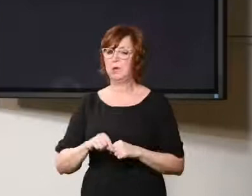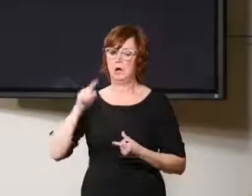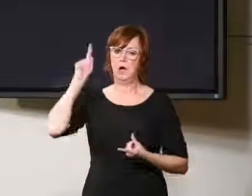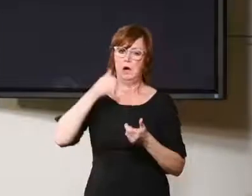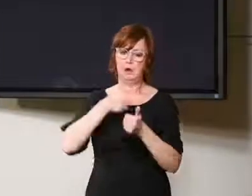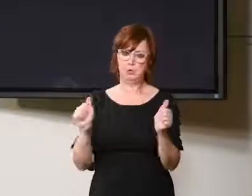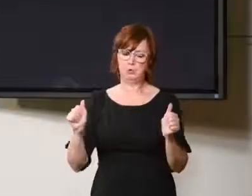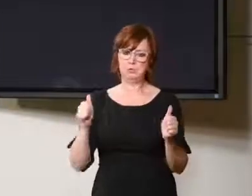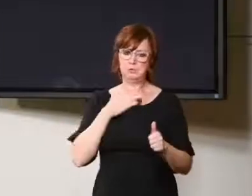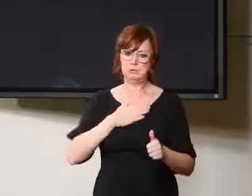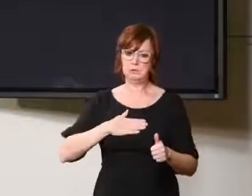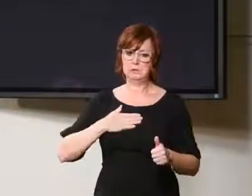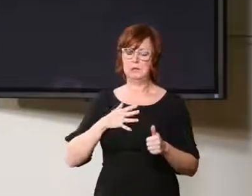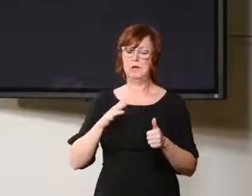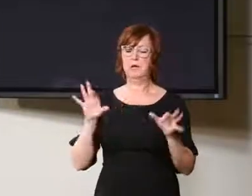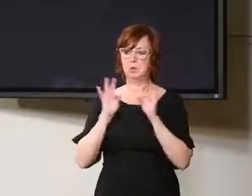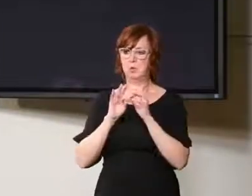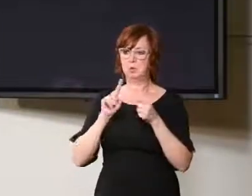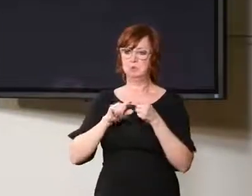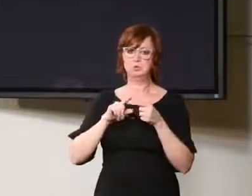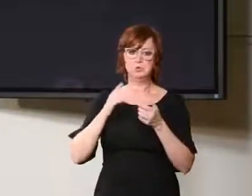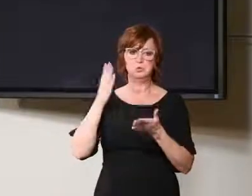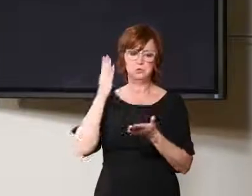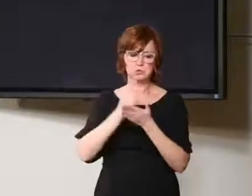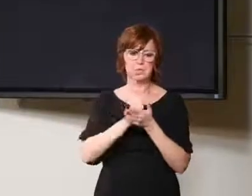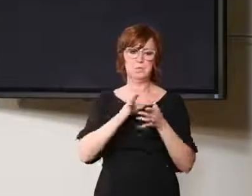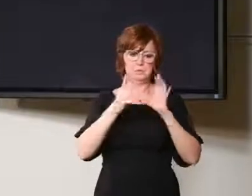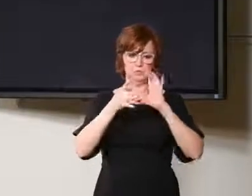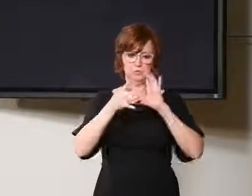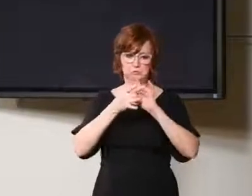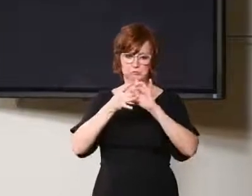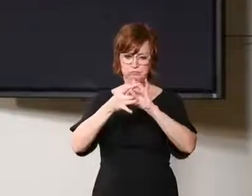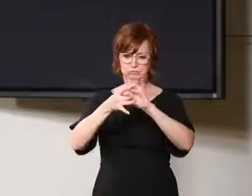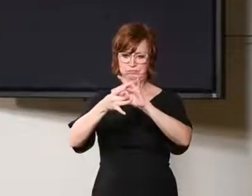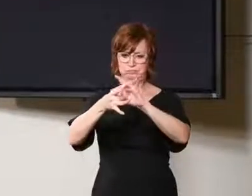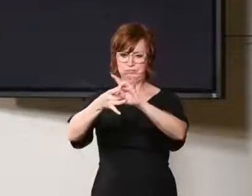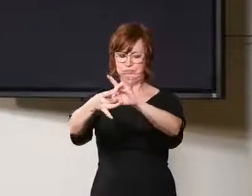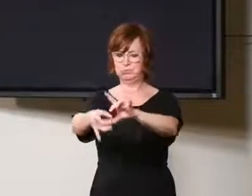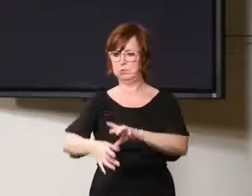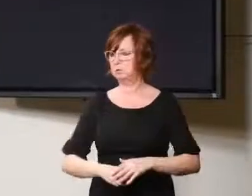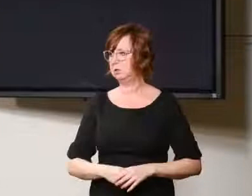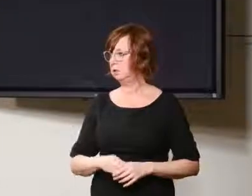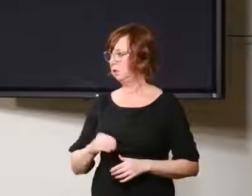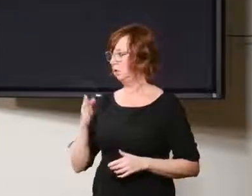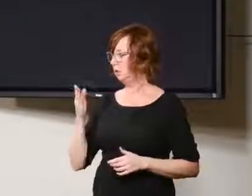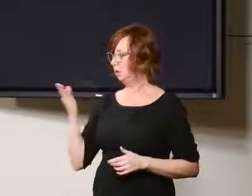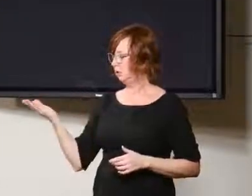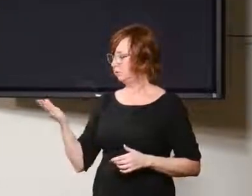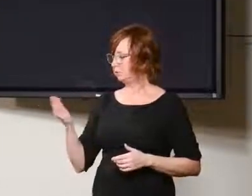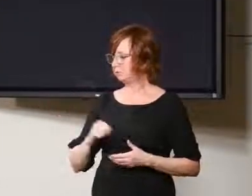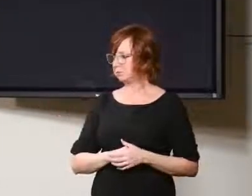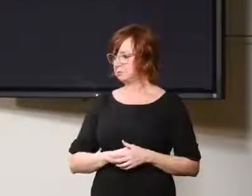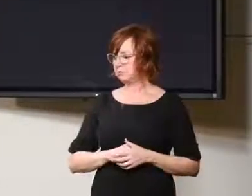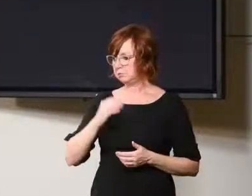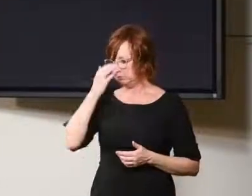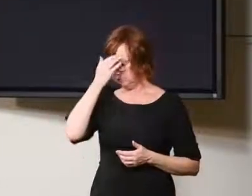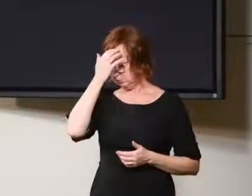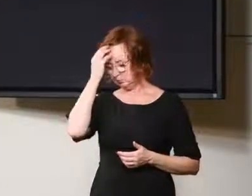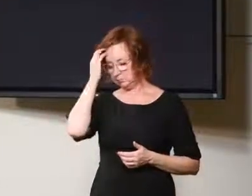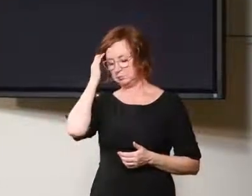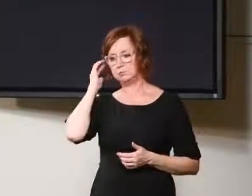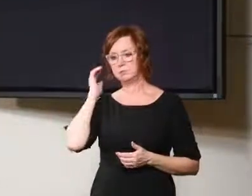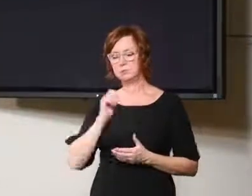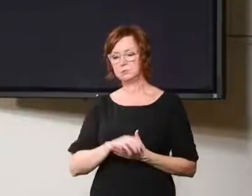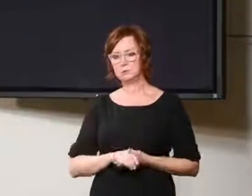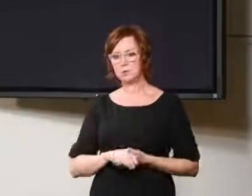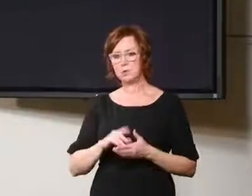the chain of transmission. One of Kyle, the other is take of note, and Dr. Shahab is absolutely